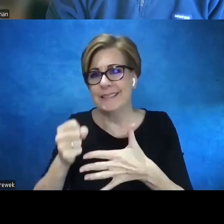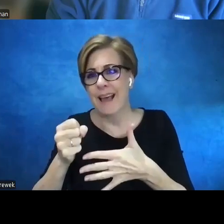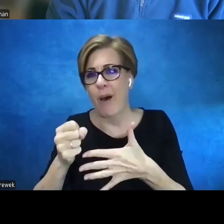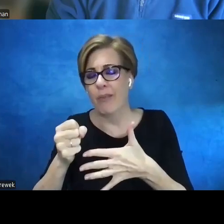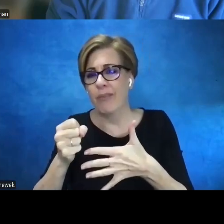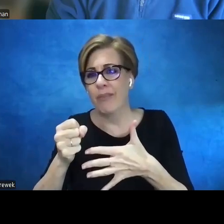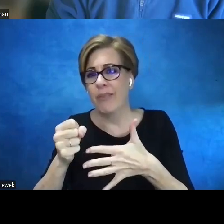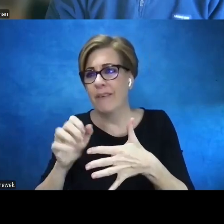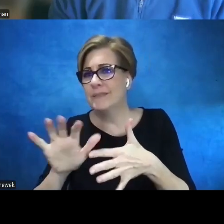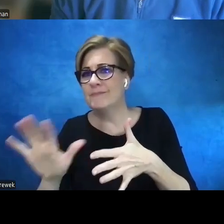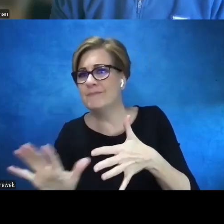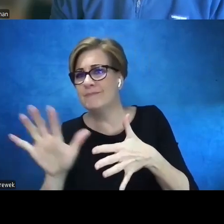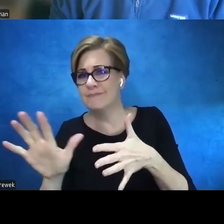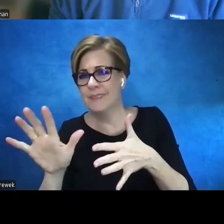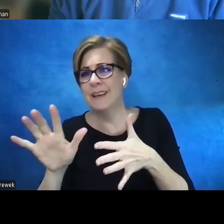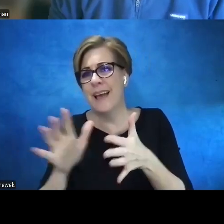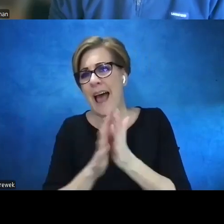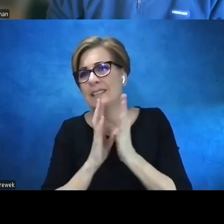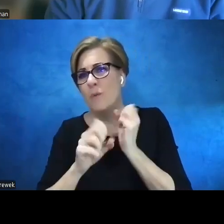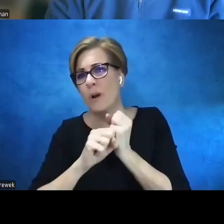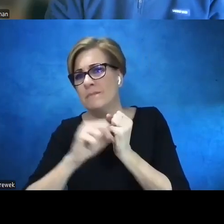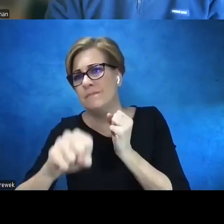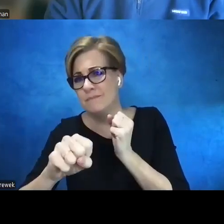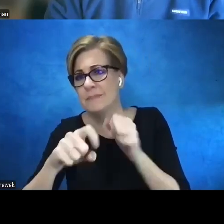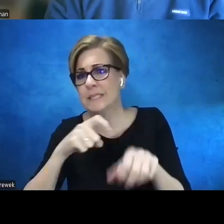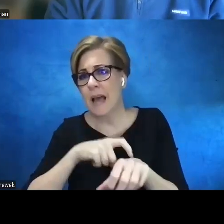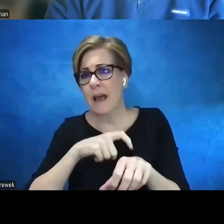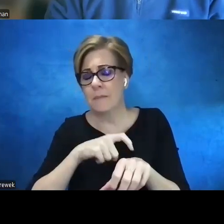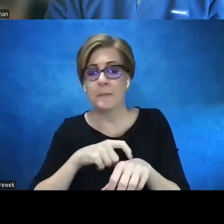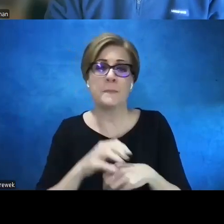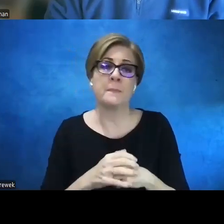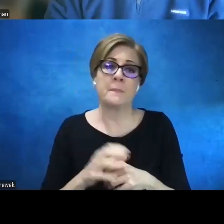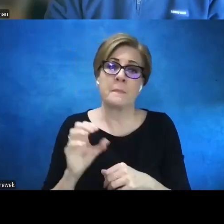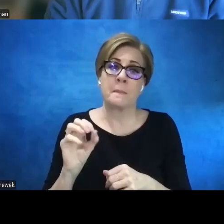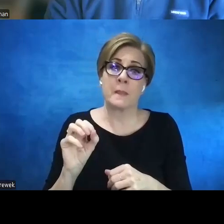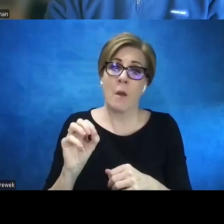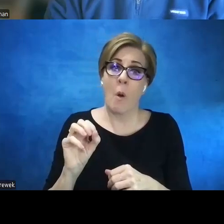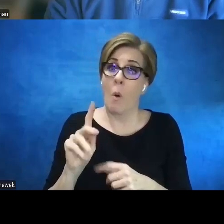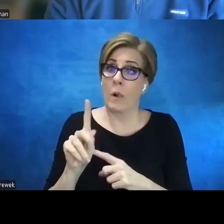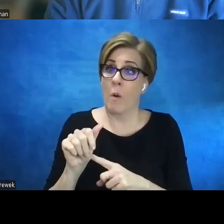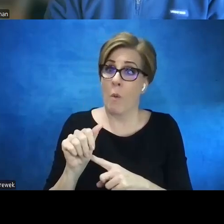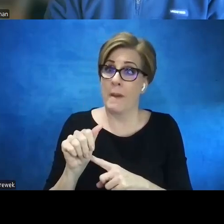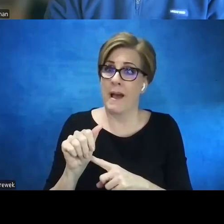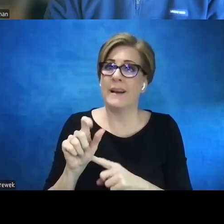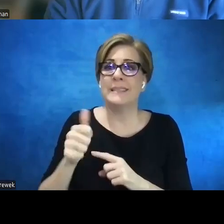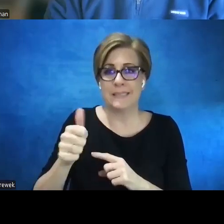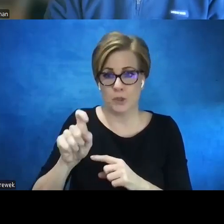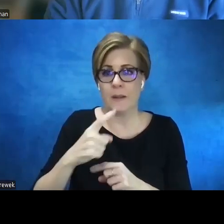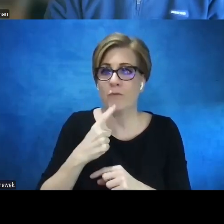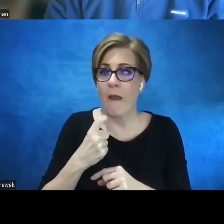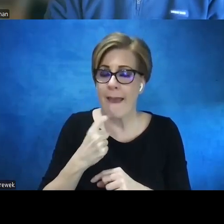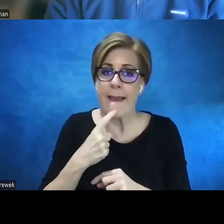some extra time to make sure they could review it. Oklahoma should be red, and Rhode Island